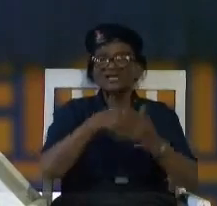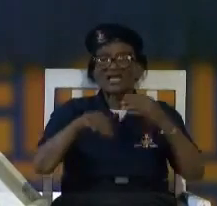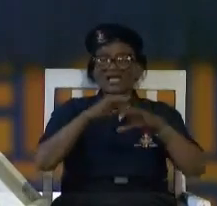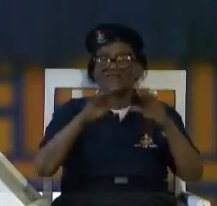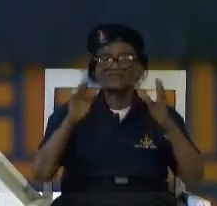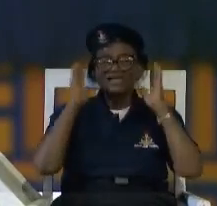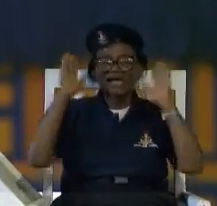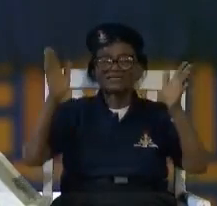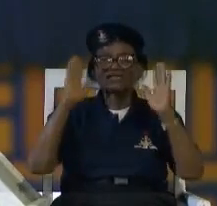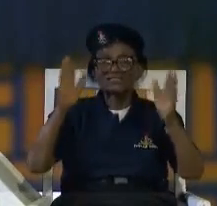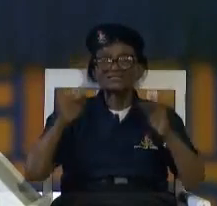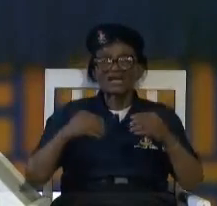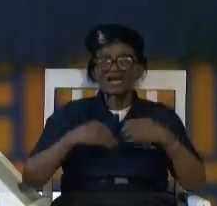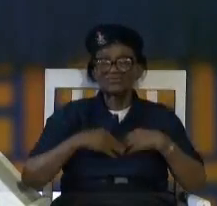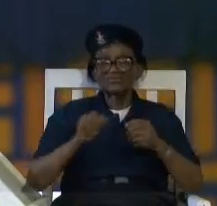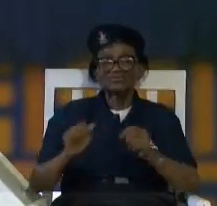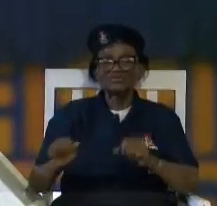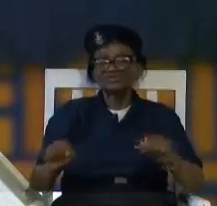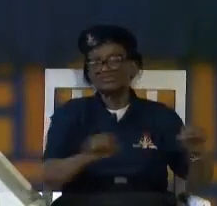Attention has been shifted.